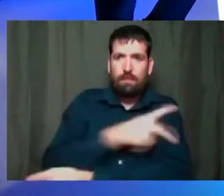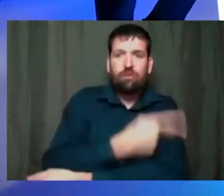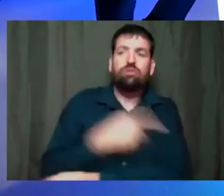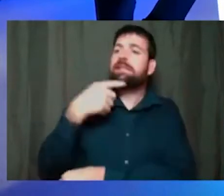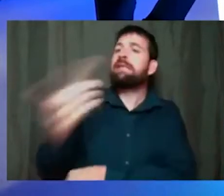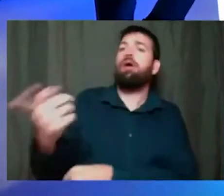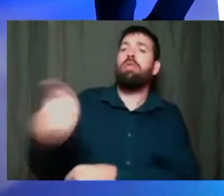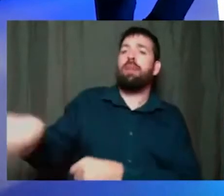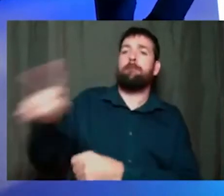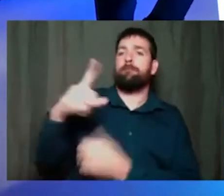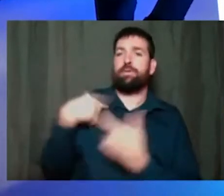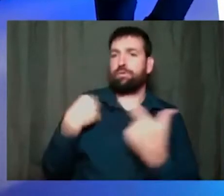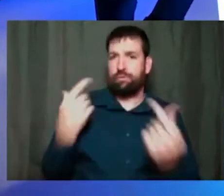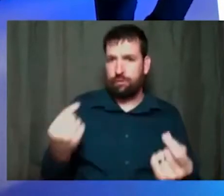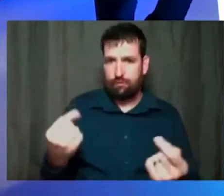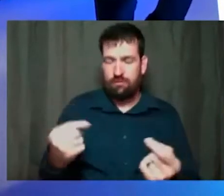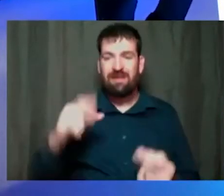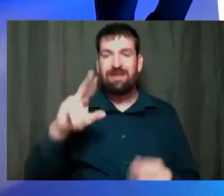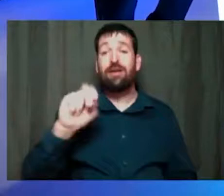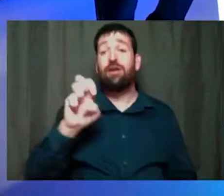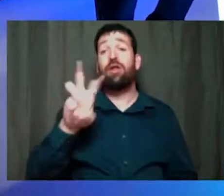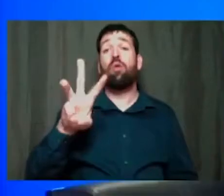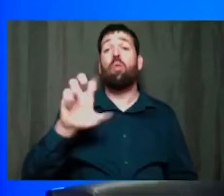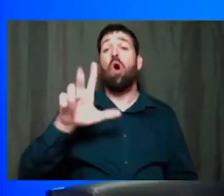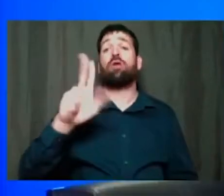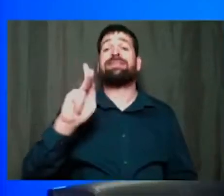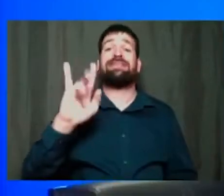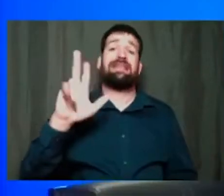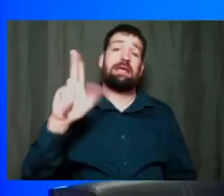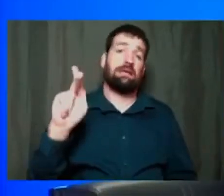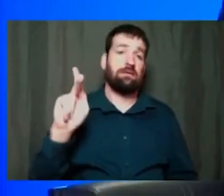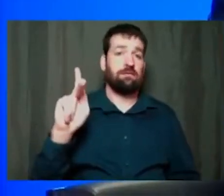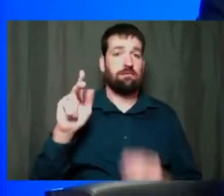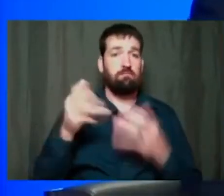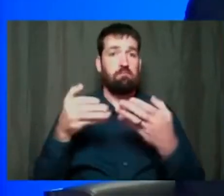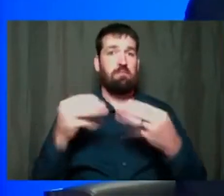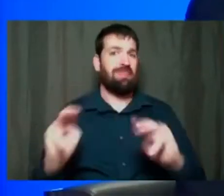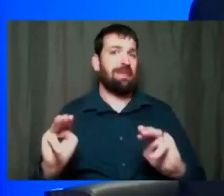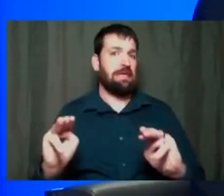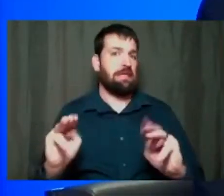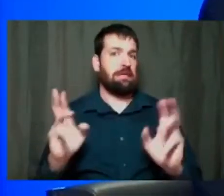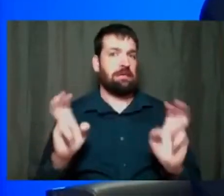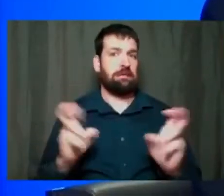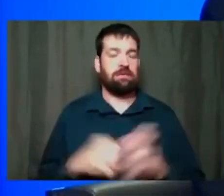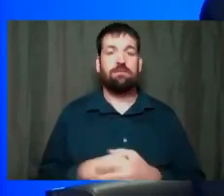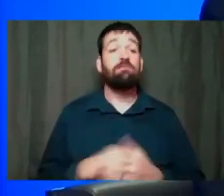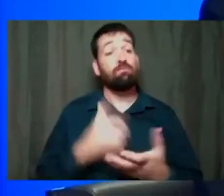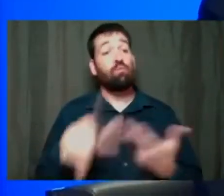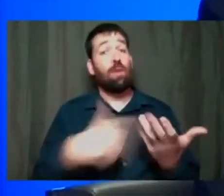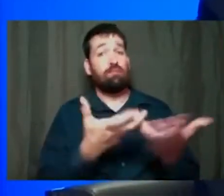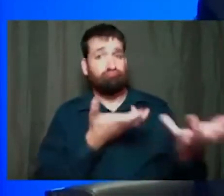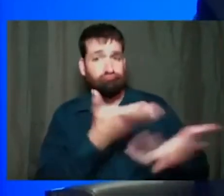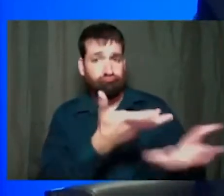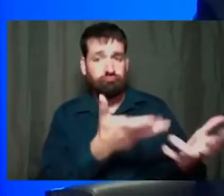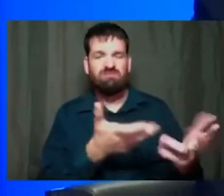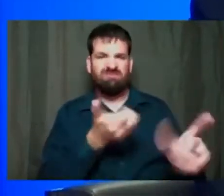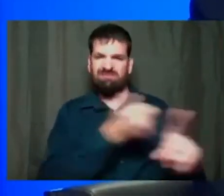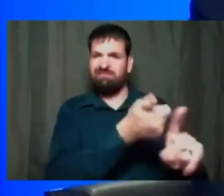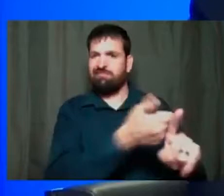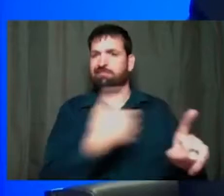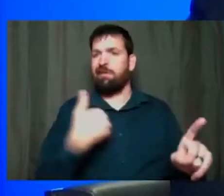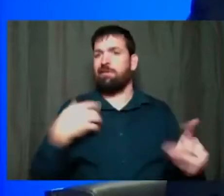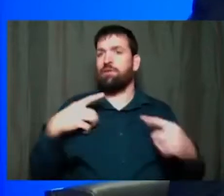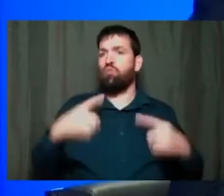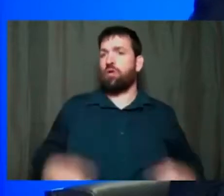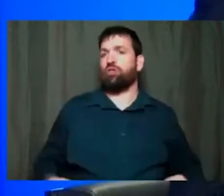call it, the Nawalanic method. Well, so number one, when I'm dealing with a patient that has depression, the biggest thing that